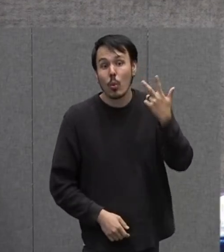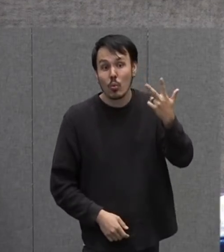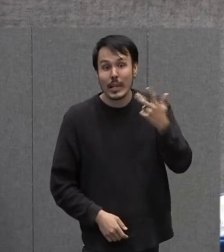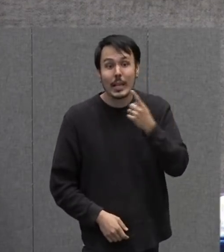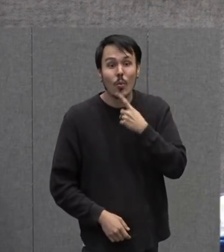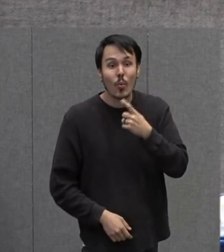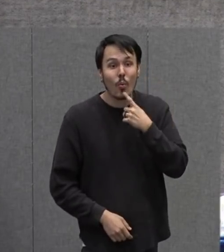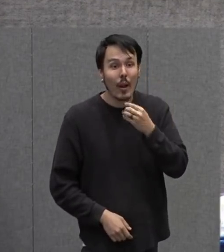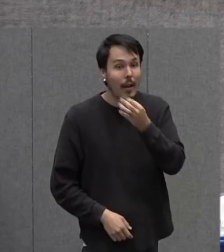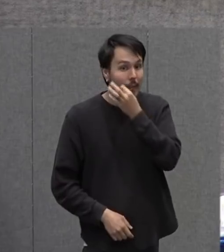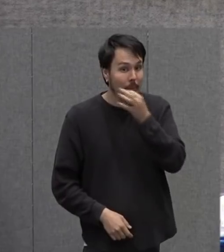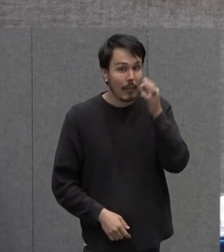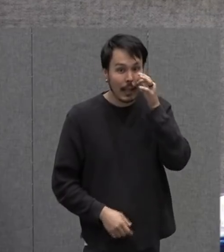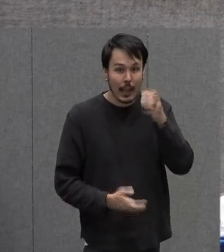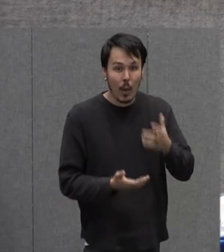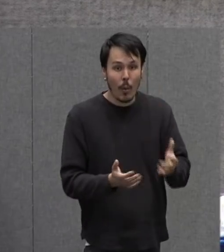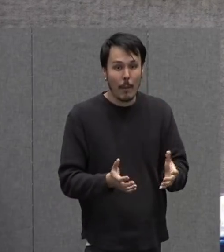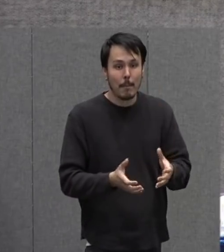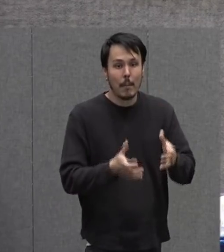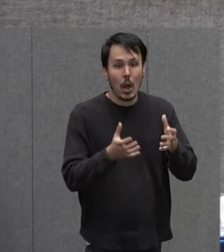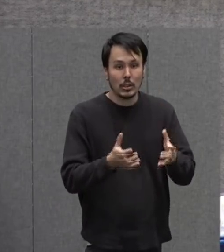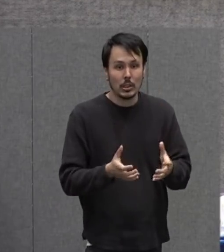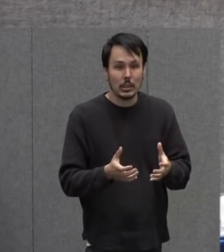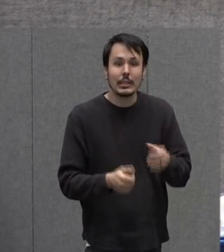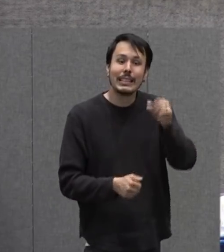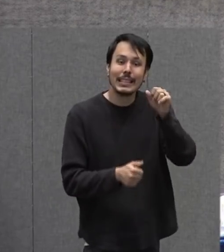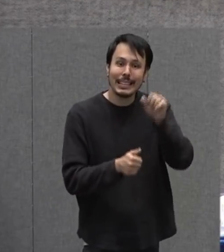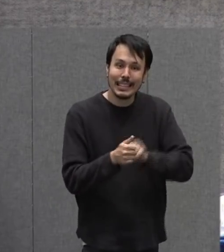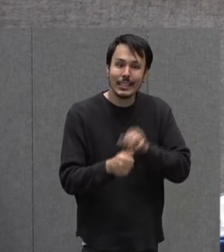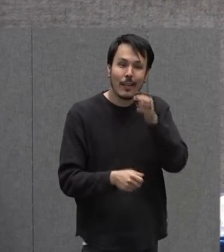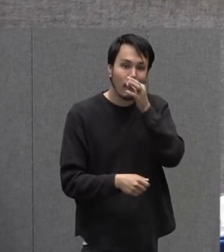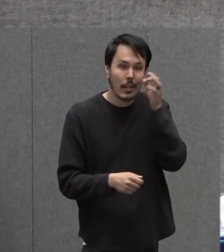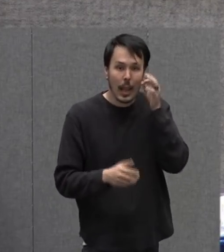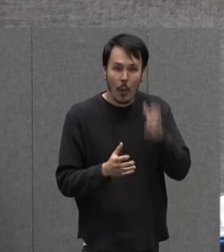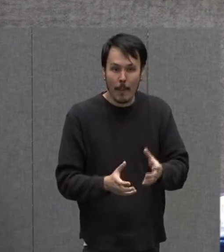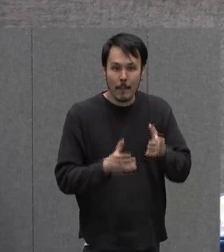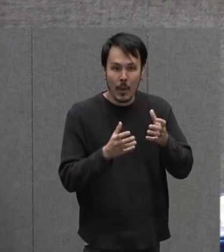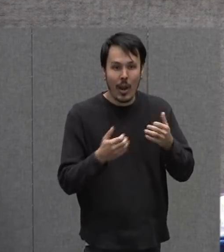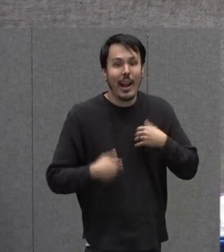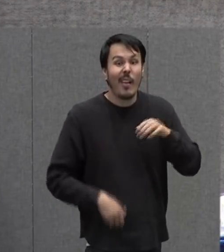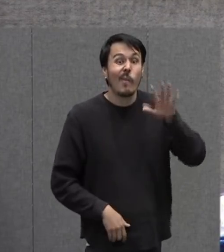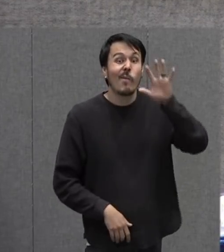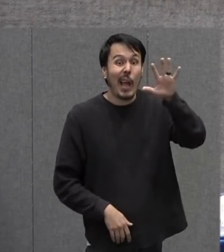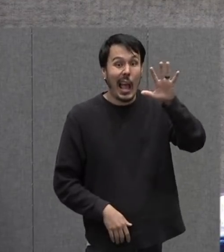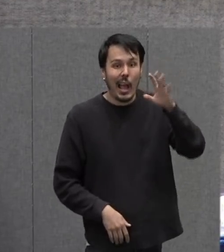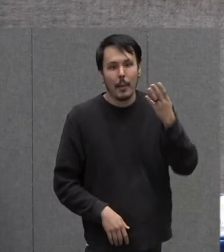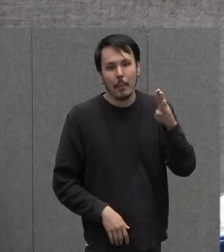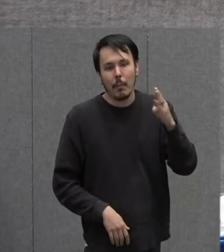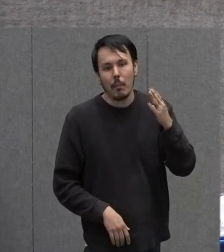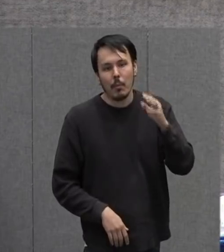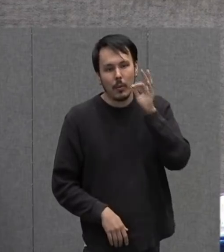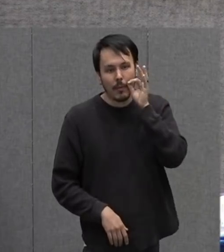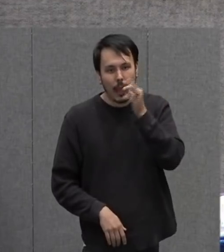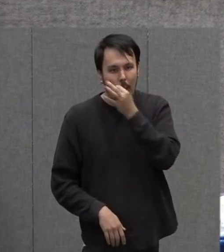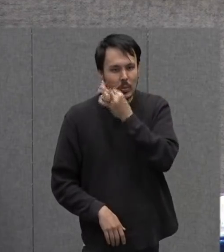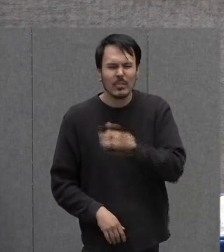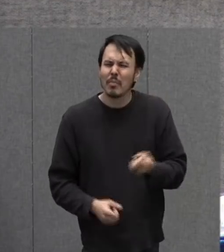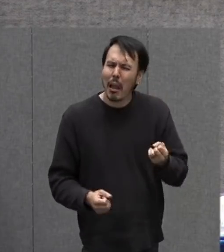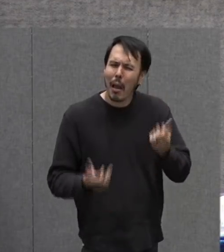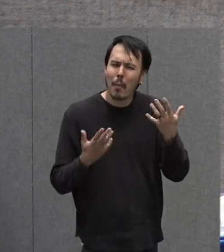red flower pots. Each flower pot had 5 blue flowers. How many